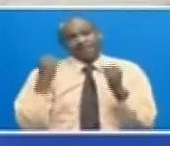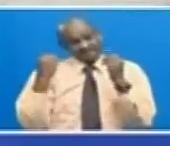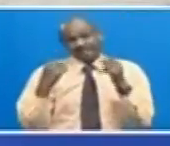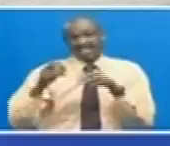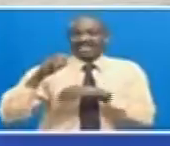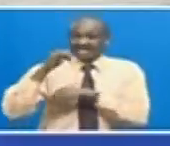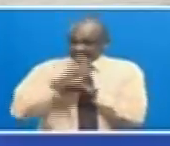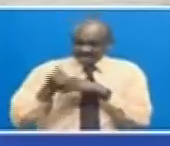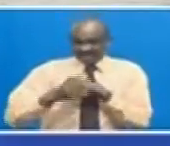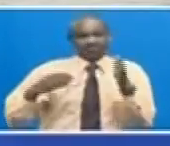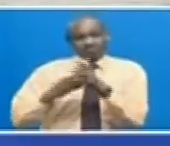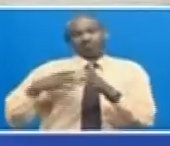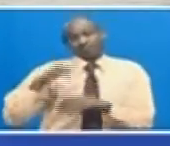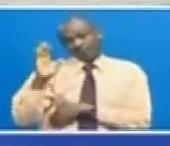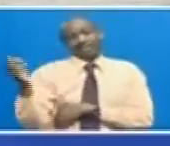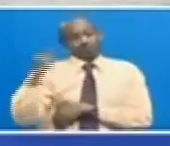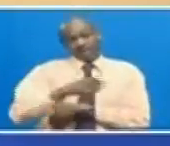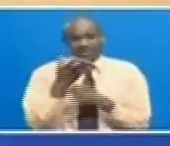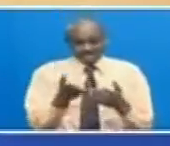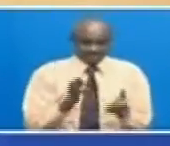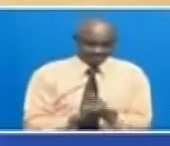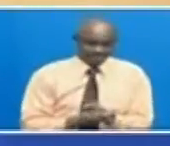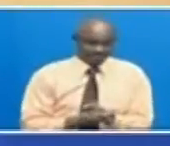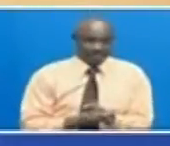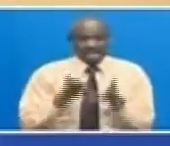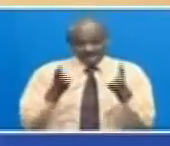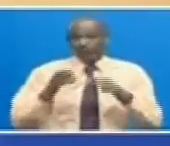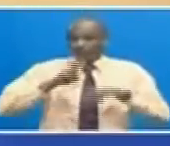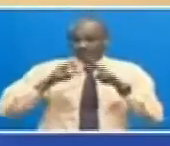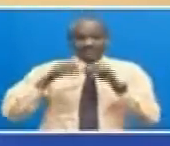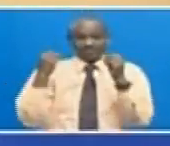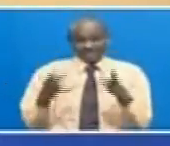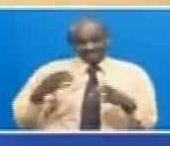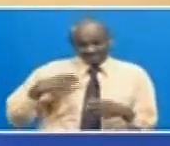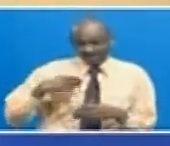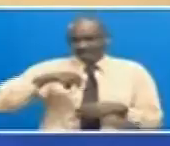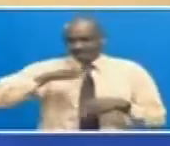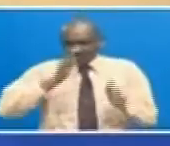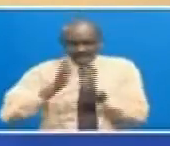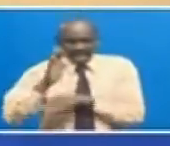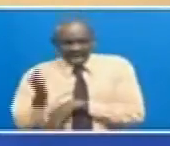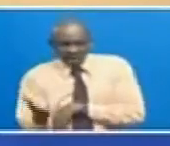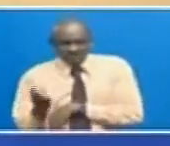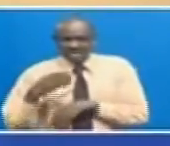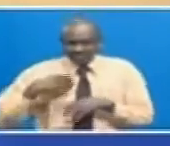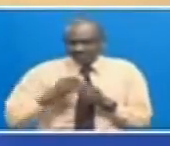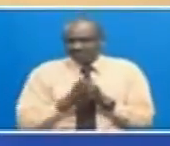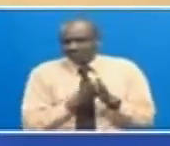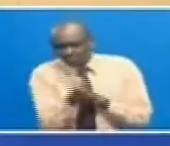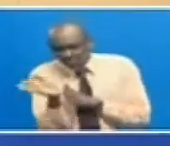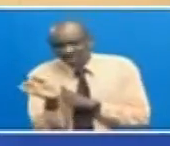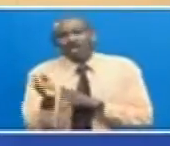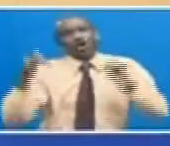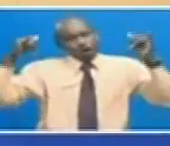and introduction of VAT on tourism services. Now hotels are looking at strategizing. They are diverting towards